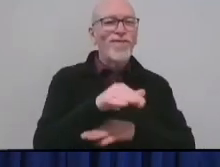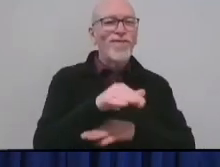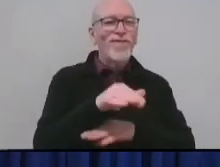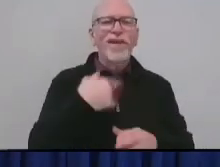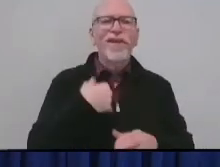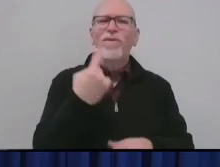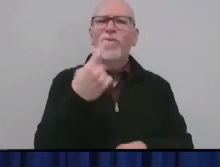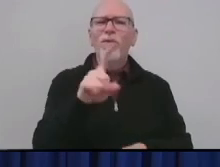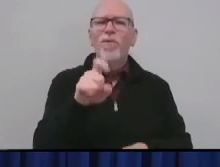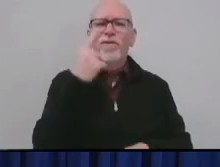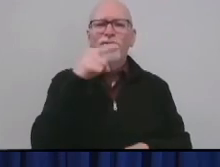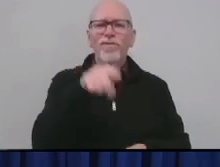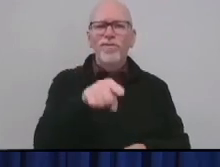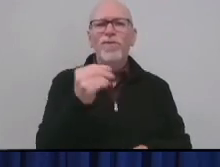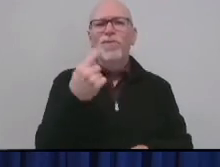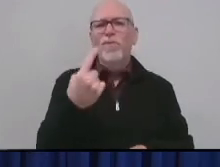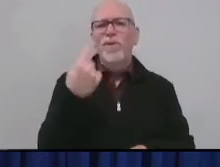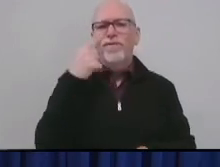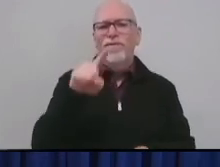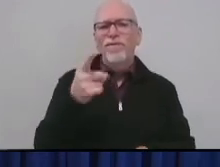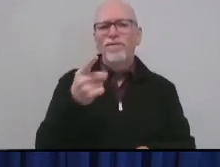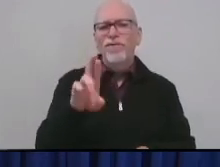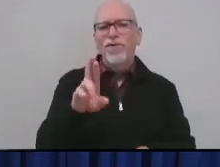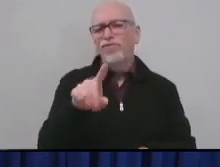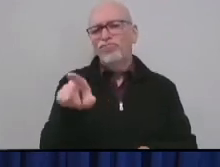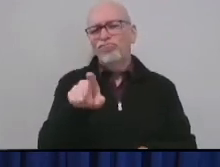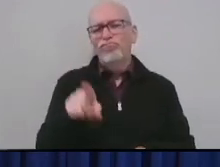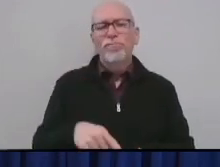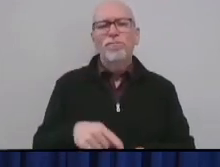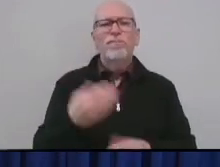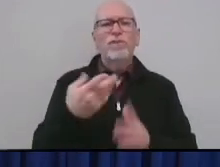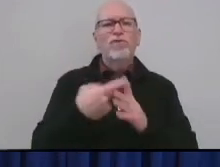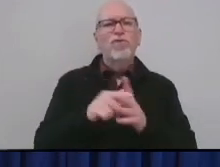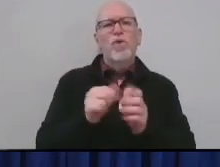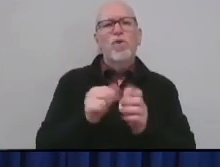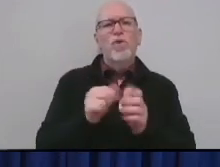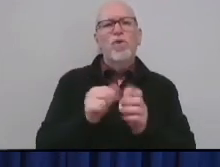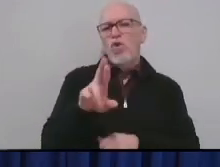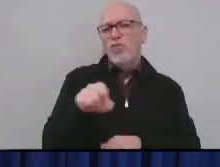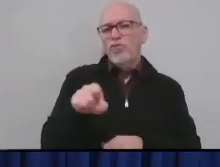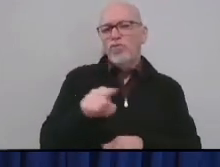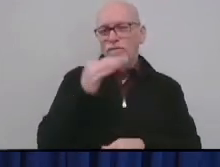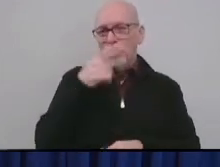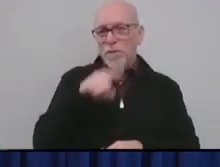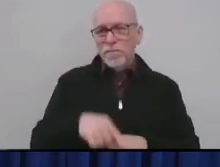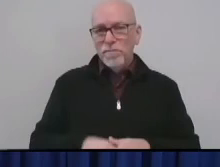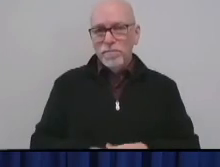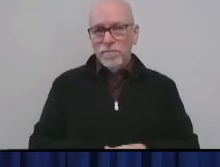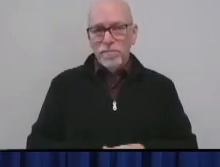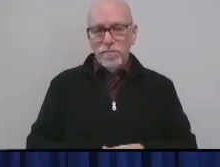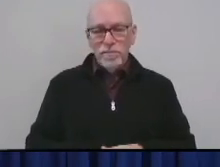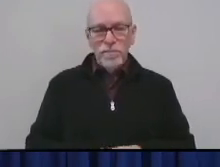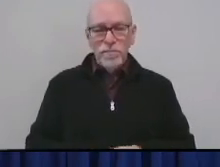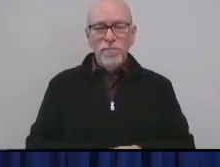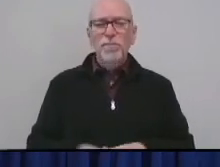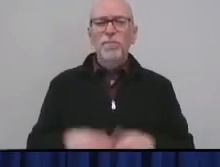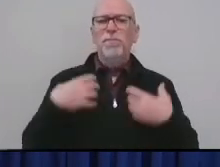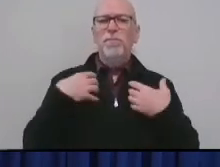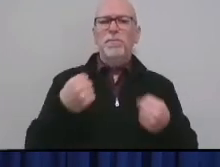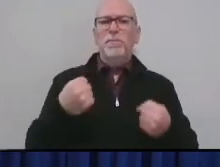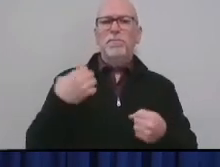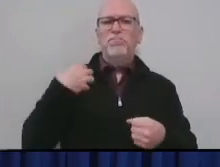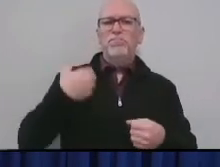you and then one for the doctors. We'll probably start off with the doctors if that's okay. Perfect. Health officials in